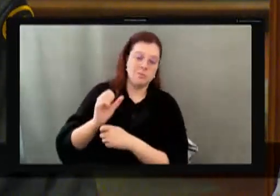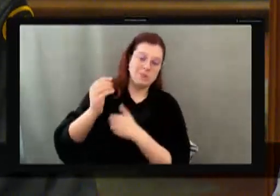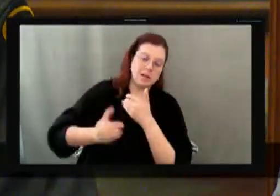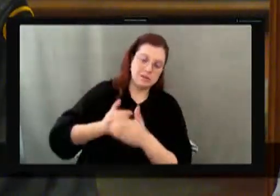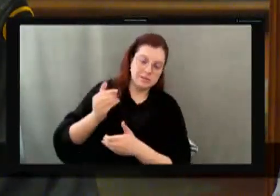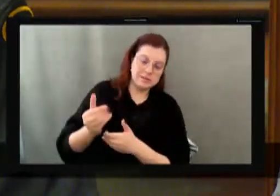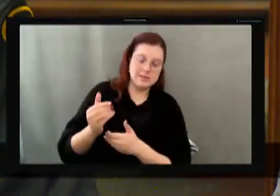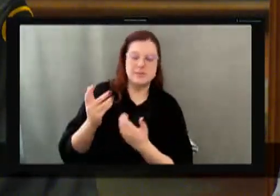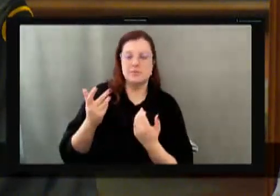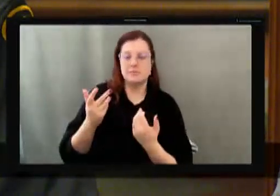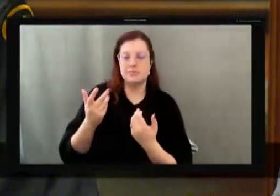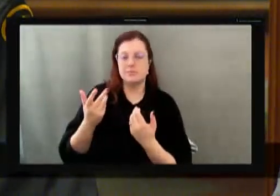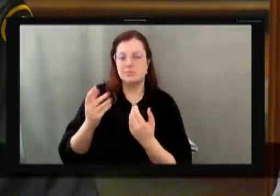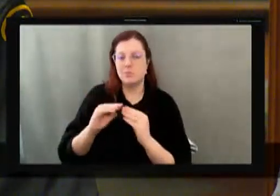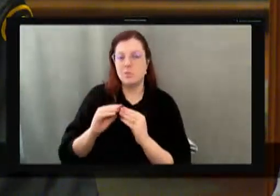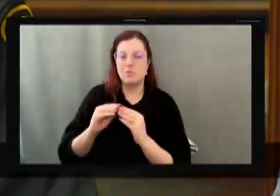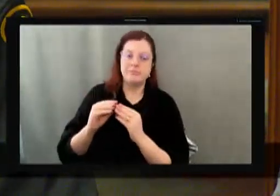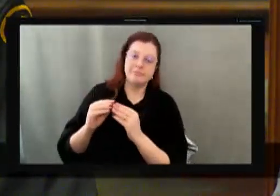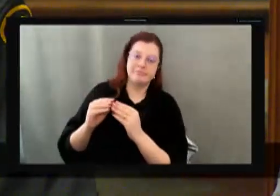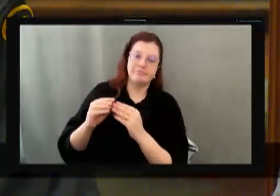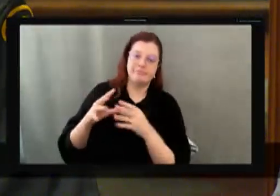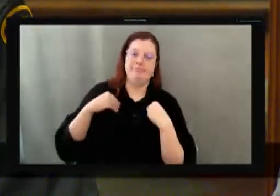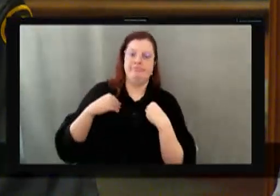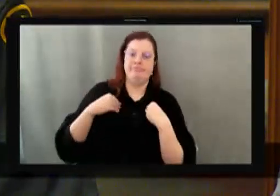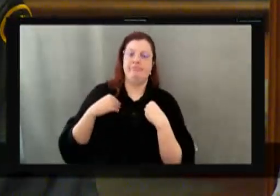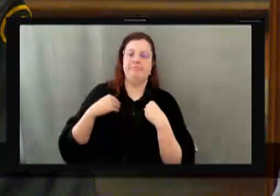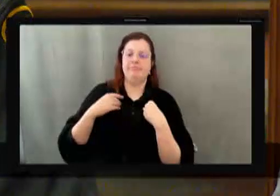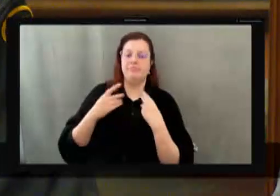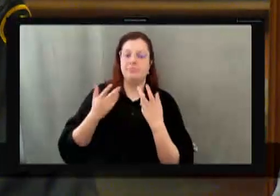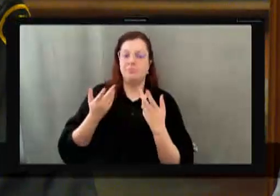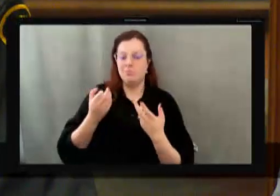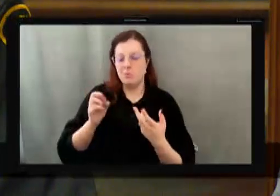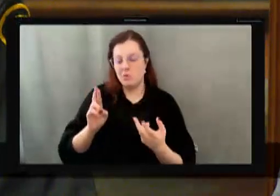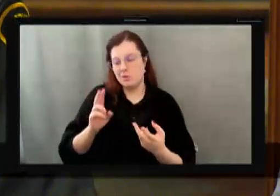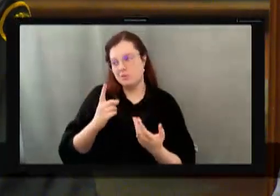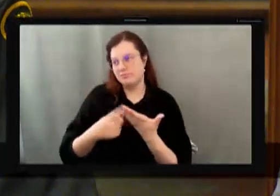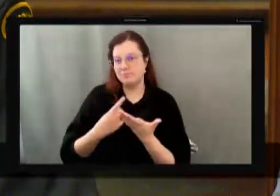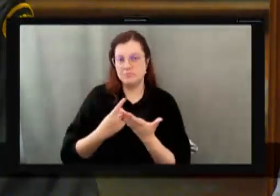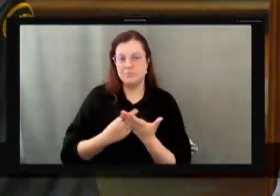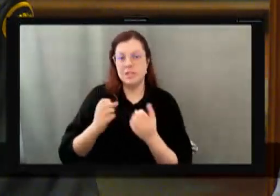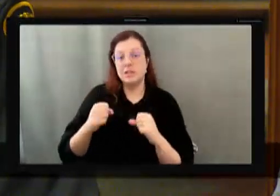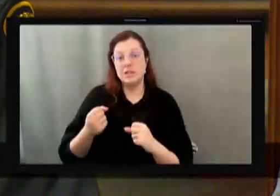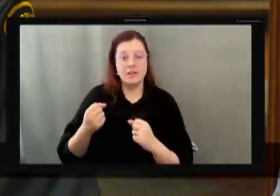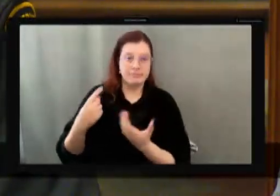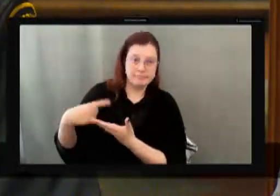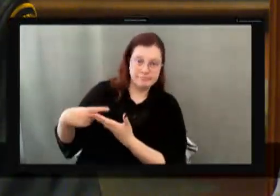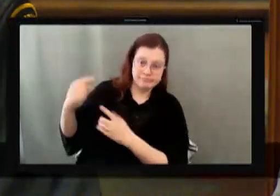department more conducive, or in some cases, you know, you can speak to pay, but